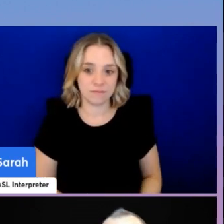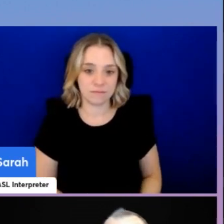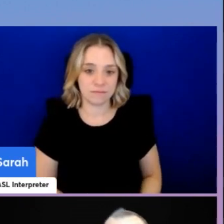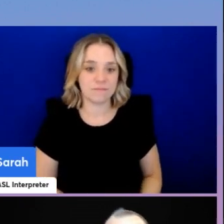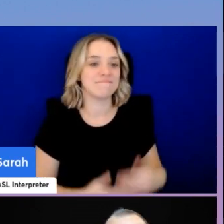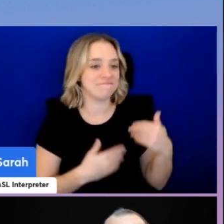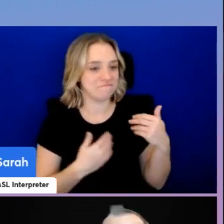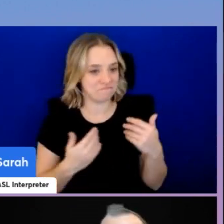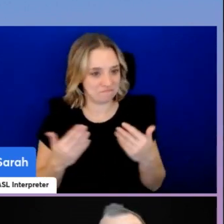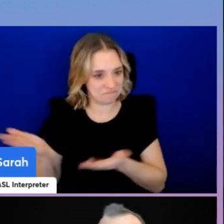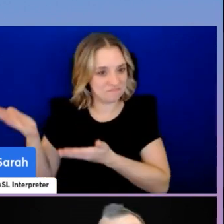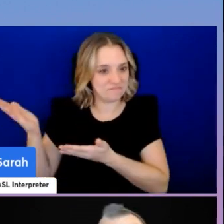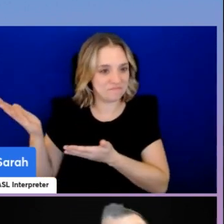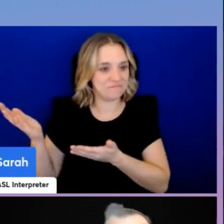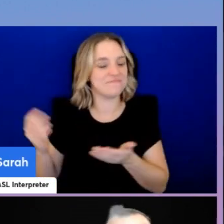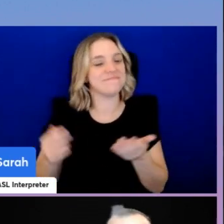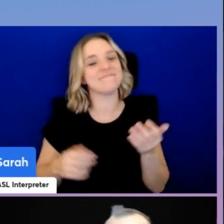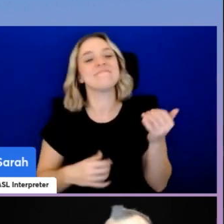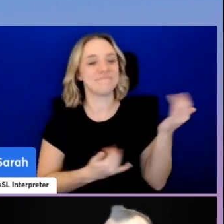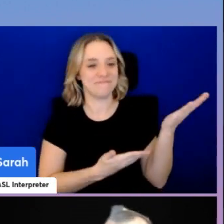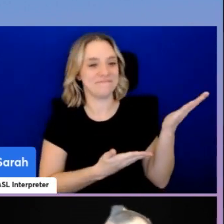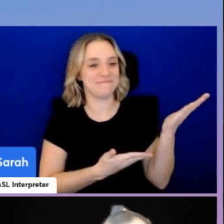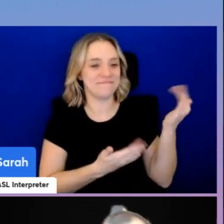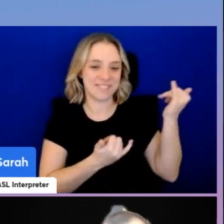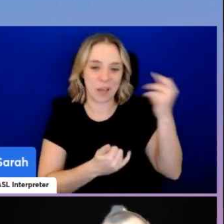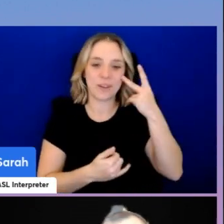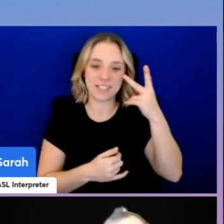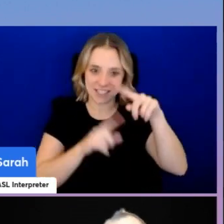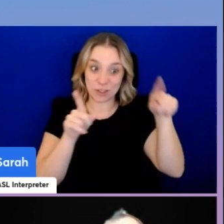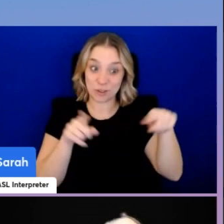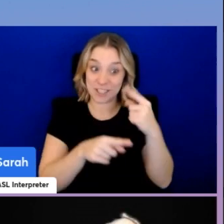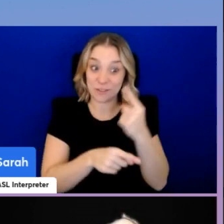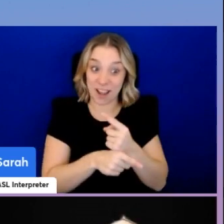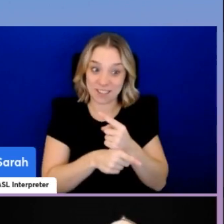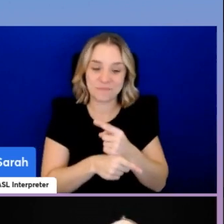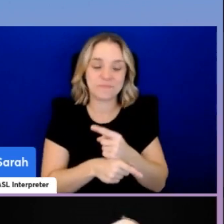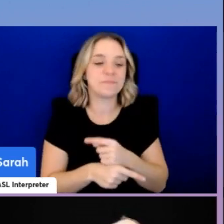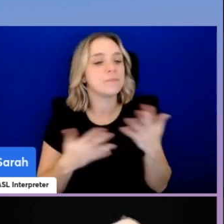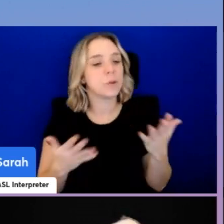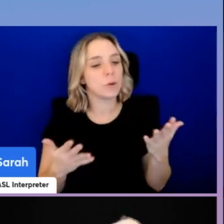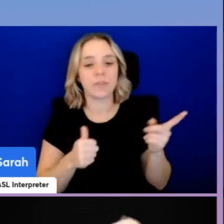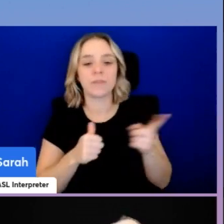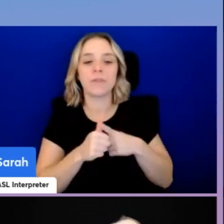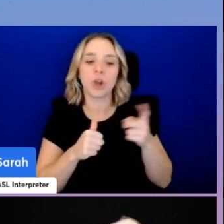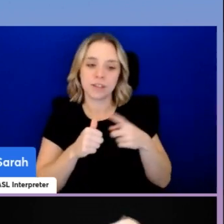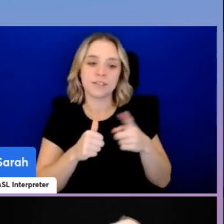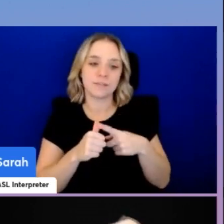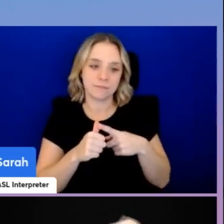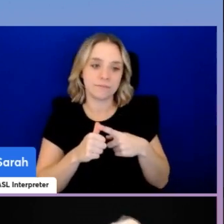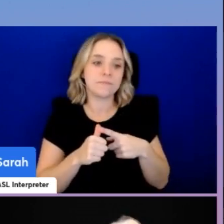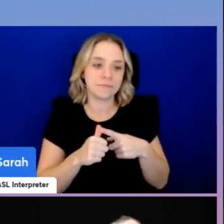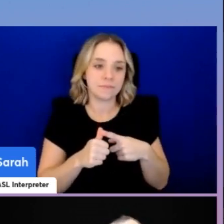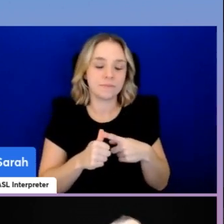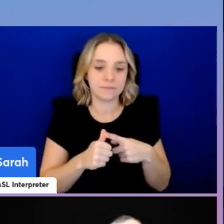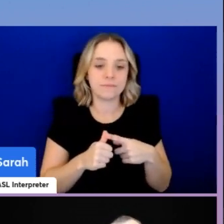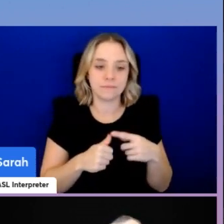There we go. I think you guys can see my screen at the moment. So first off, I'm in